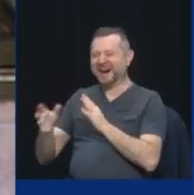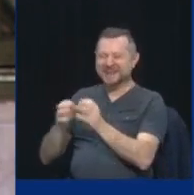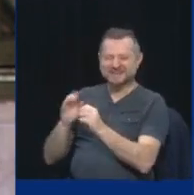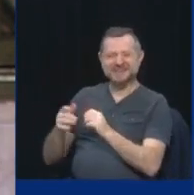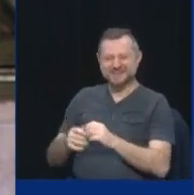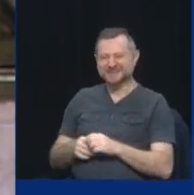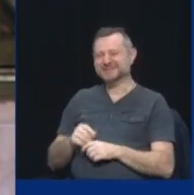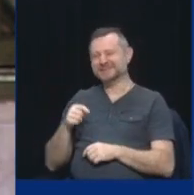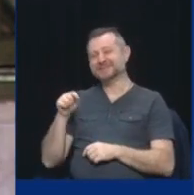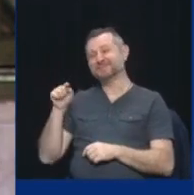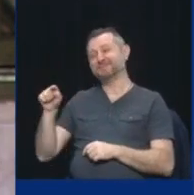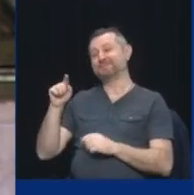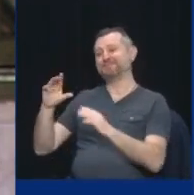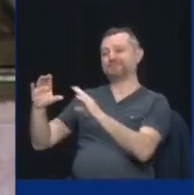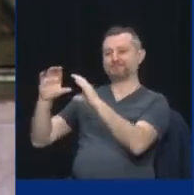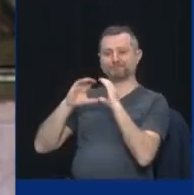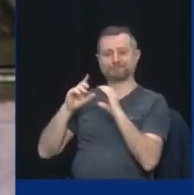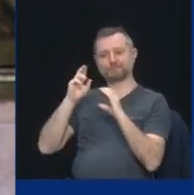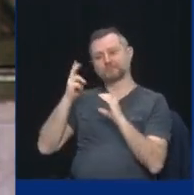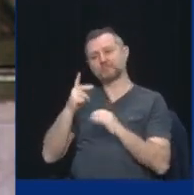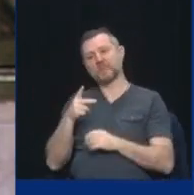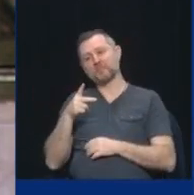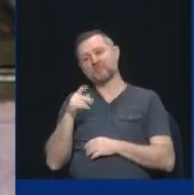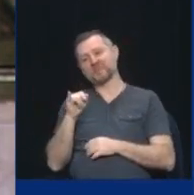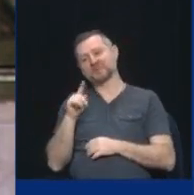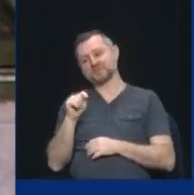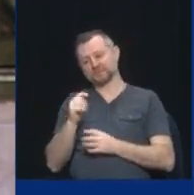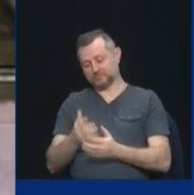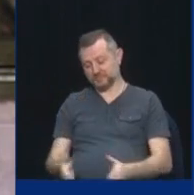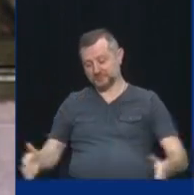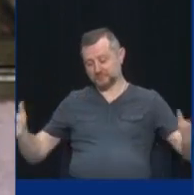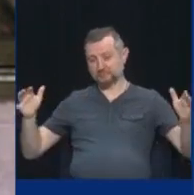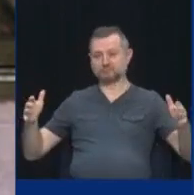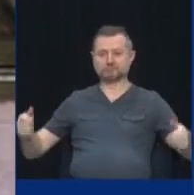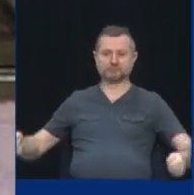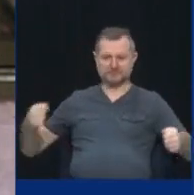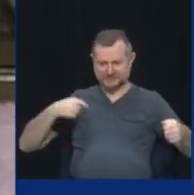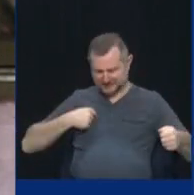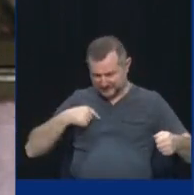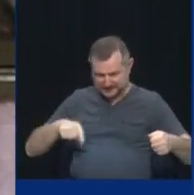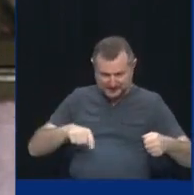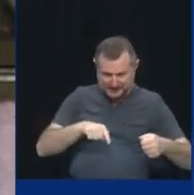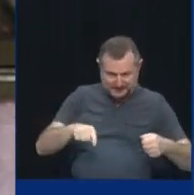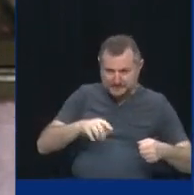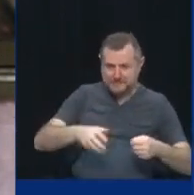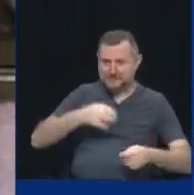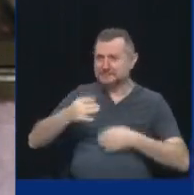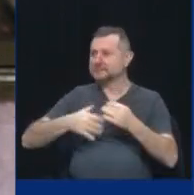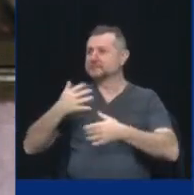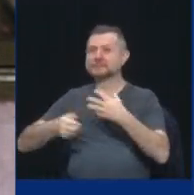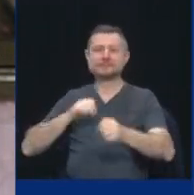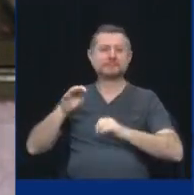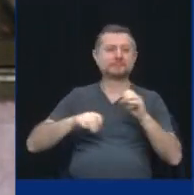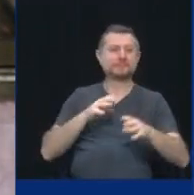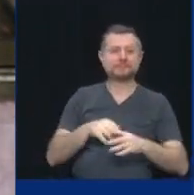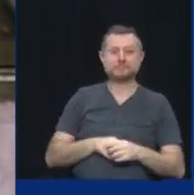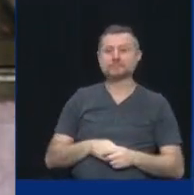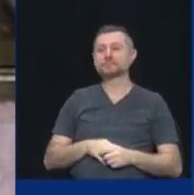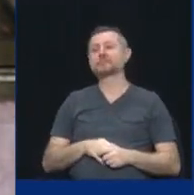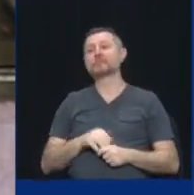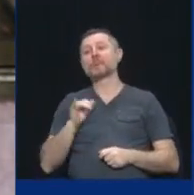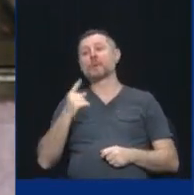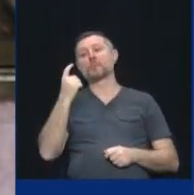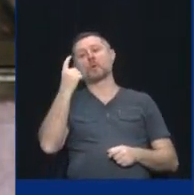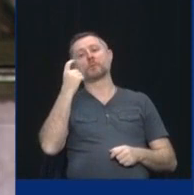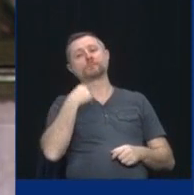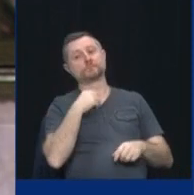pit, literally, and we had to dig our way out. Let's take the tour before it gets too late. One other housekeeping. Should